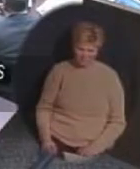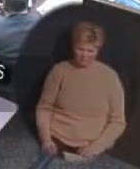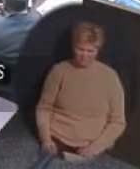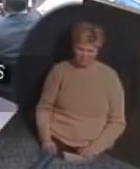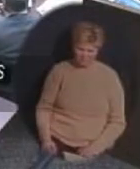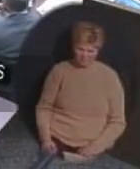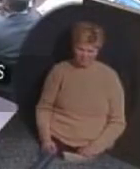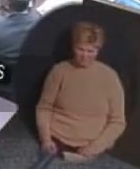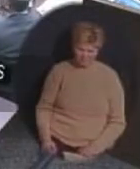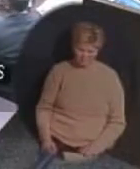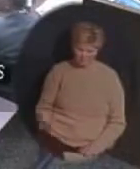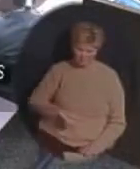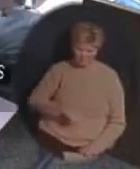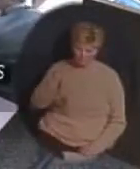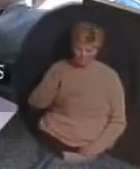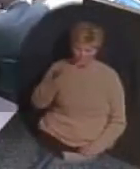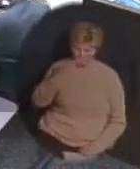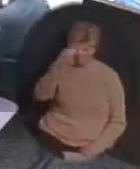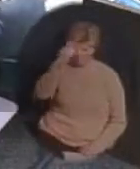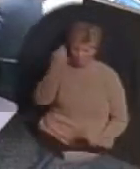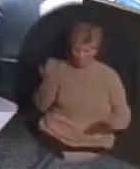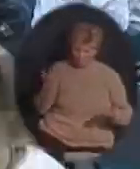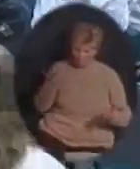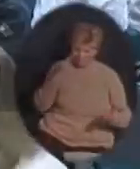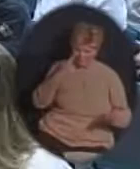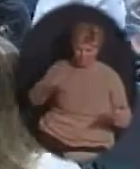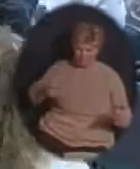Do we have any proud parents in the audience?